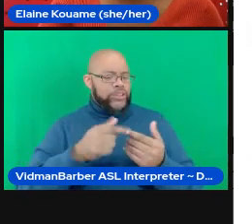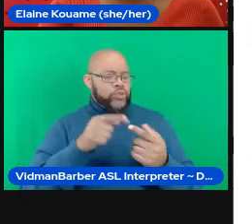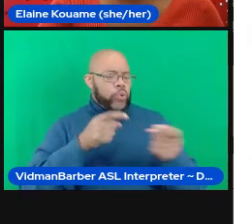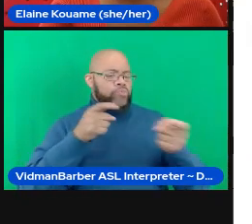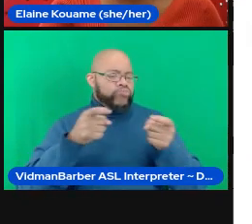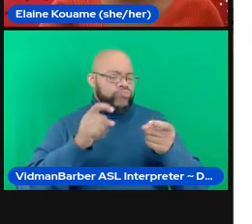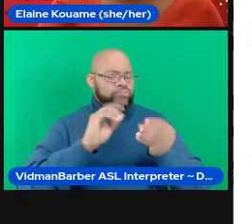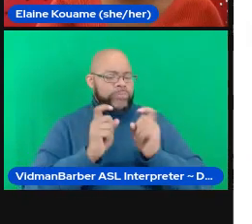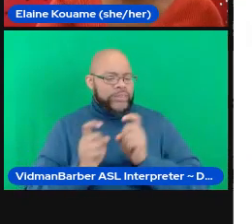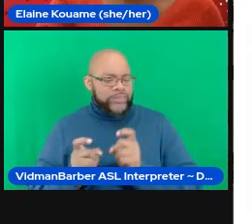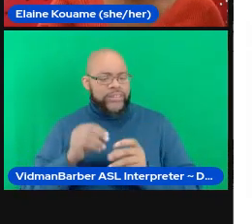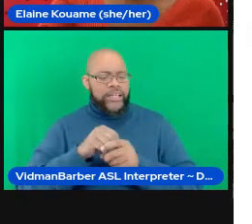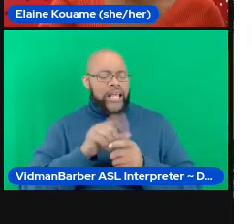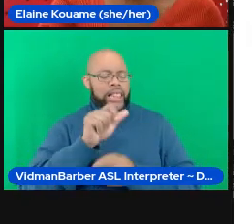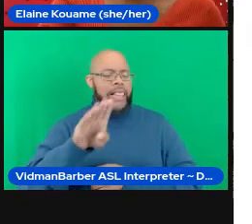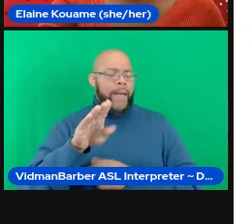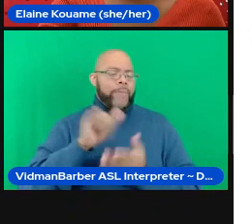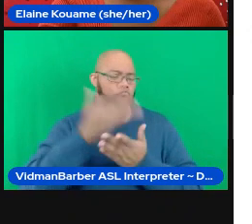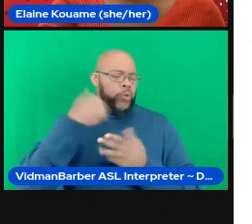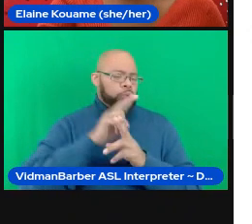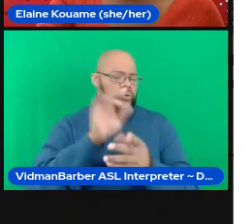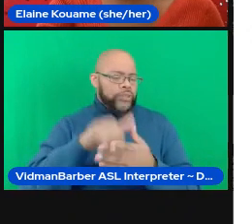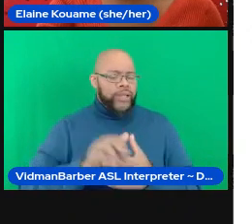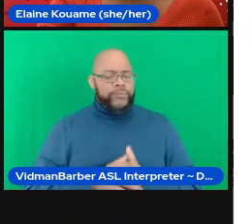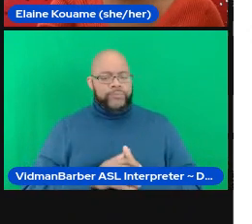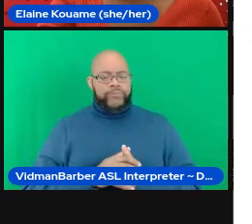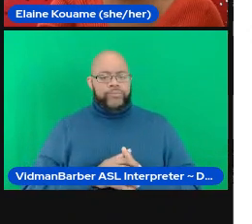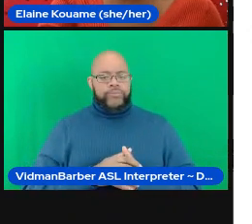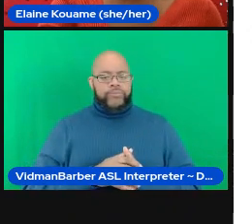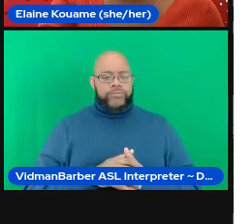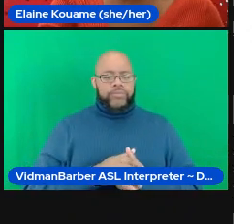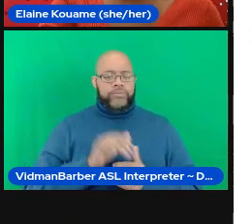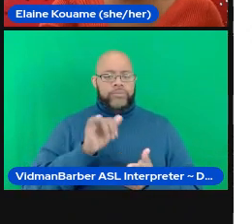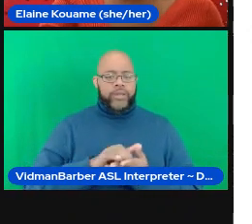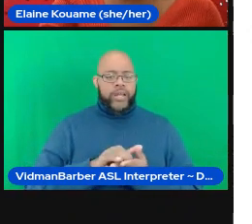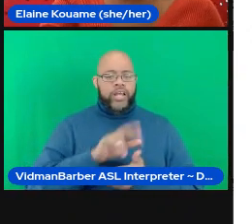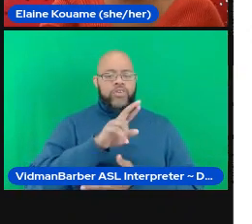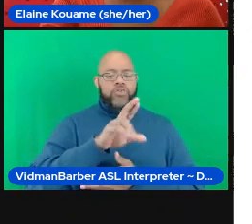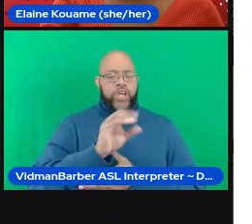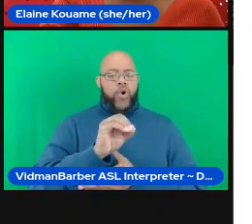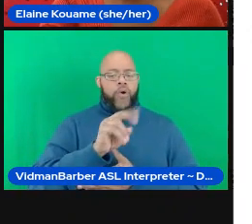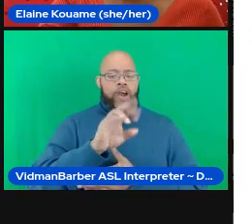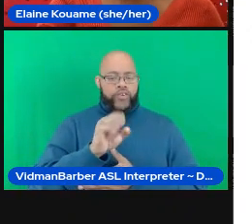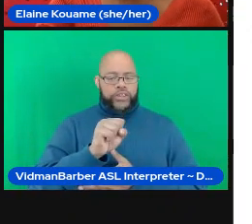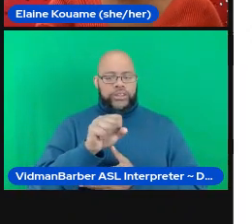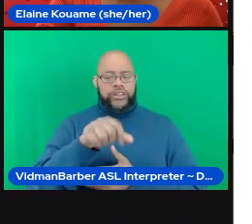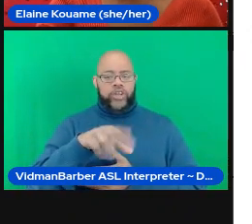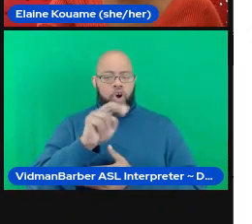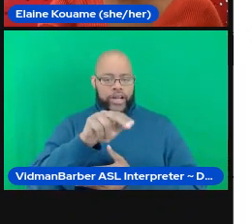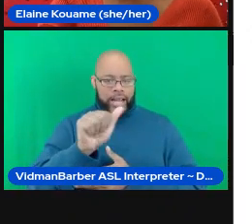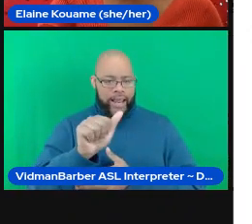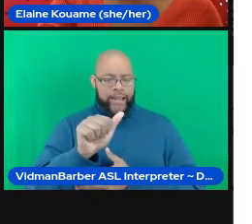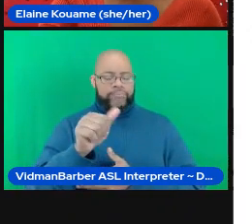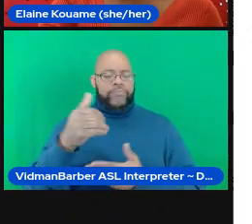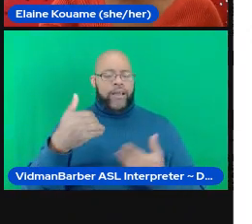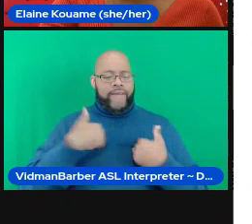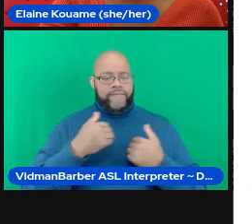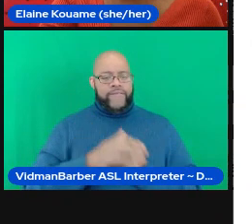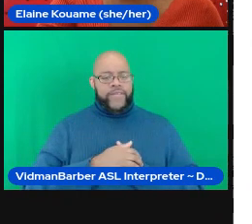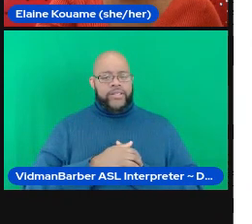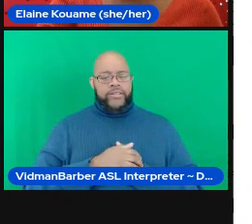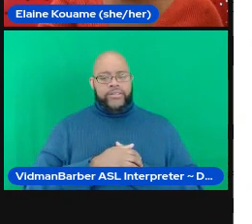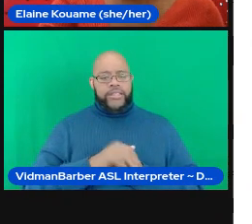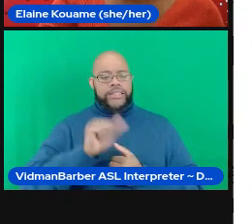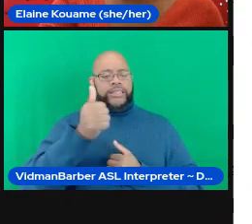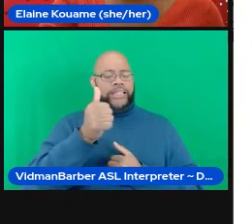manipulate in the lab. So reovirus, it is a double-stranded RNA virus that has 10 genes.